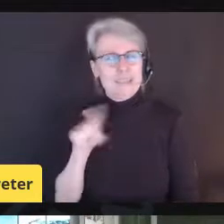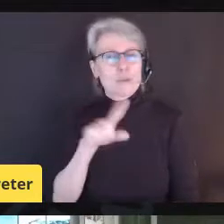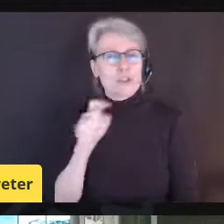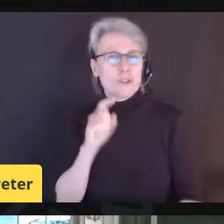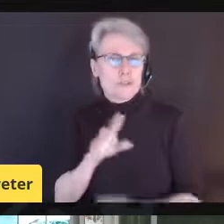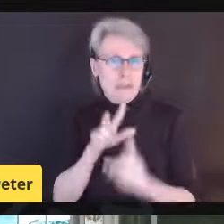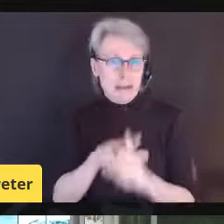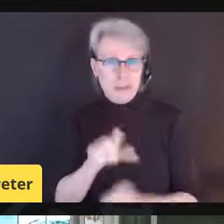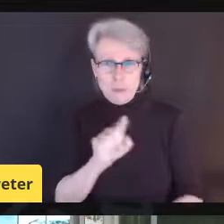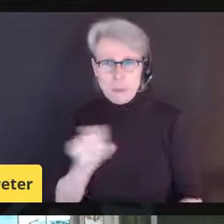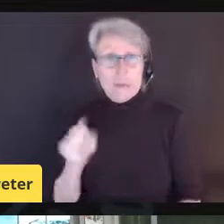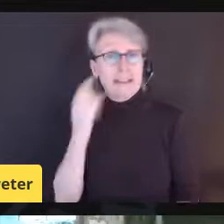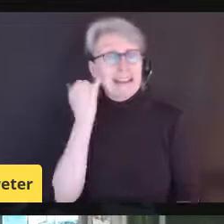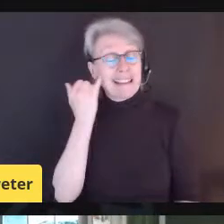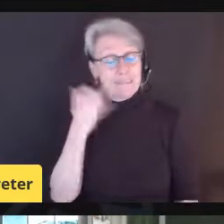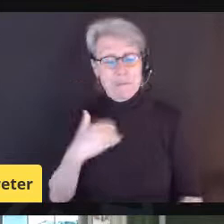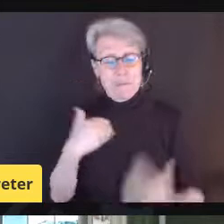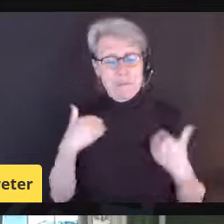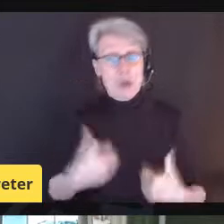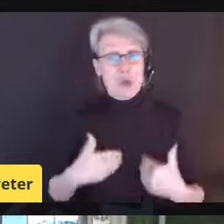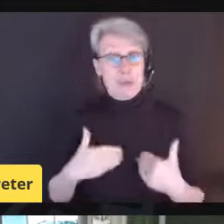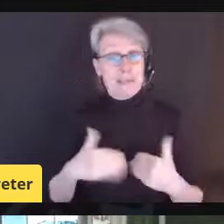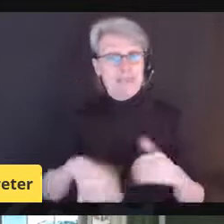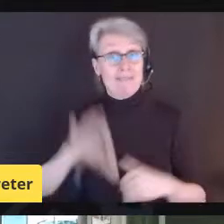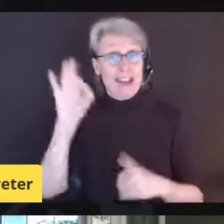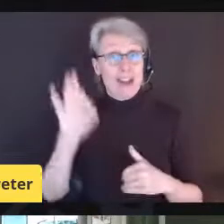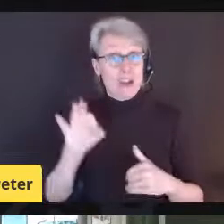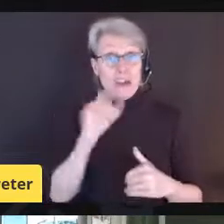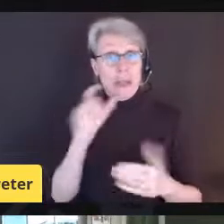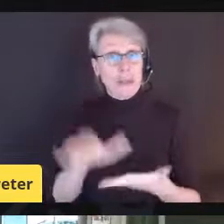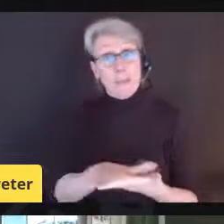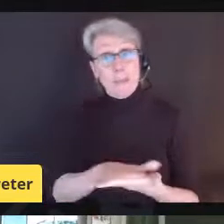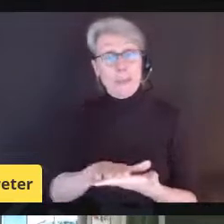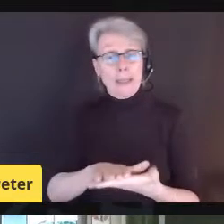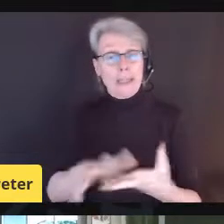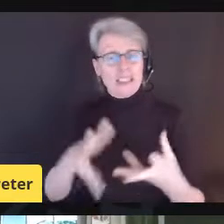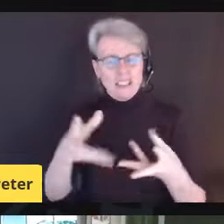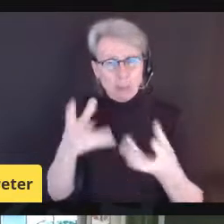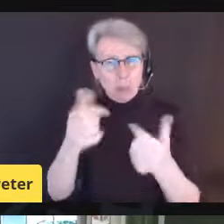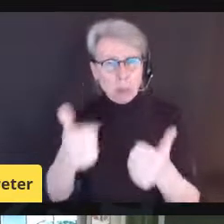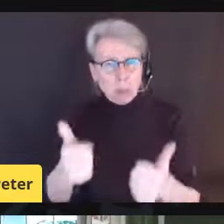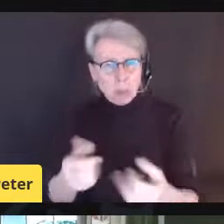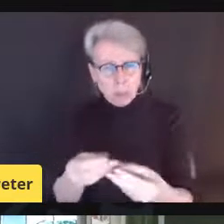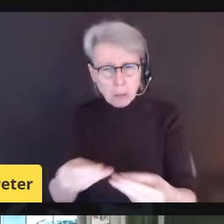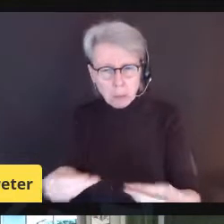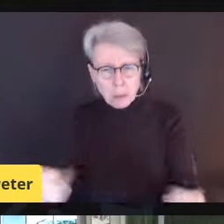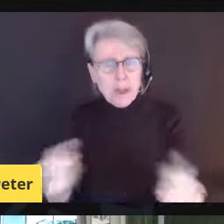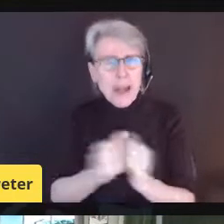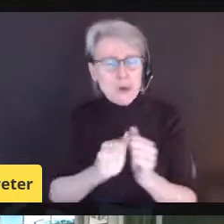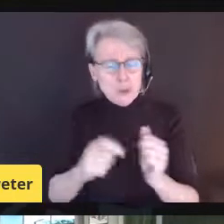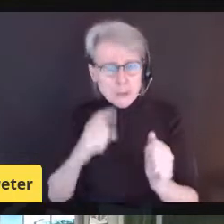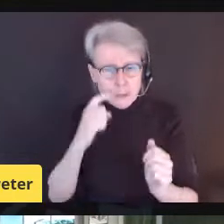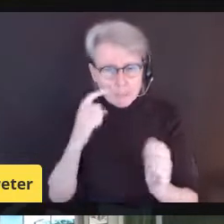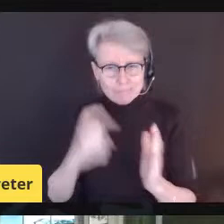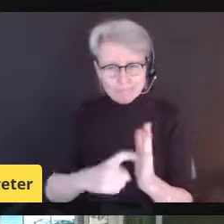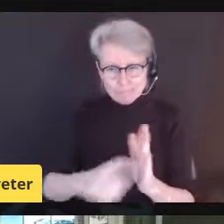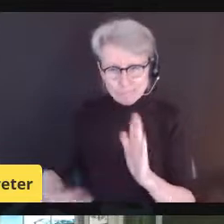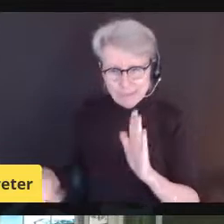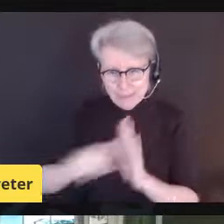is found extremely decomposed, how do you identify the cause of death? Oh, Vienna.